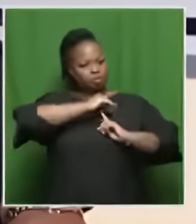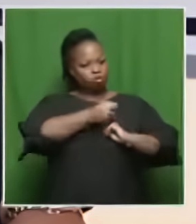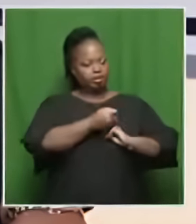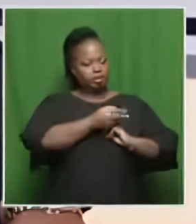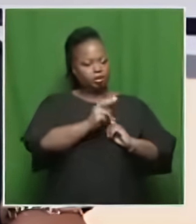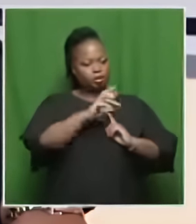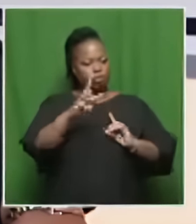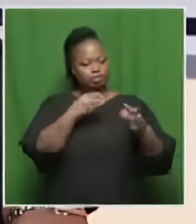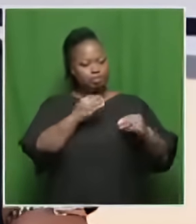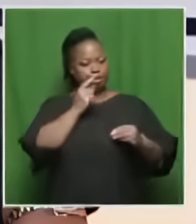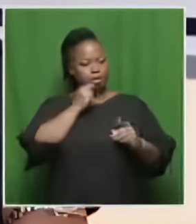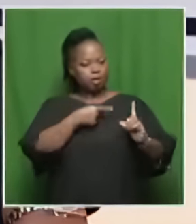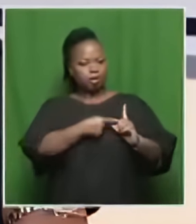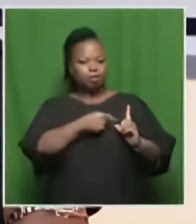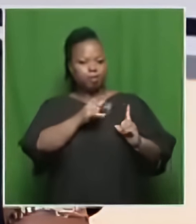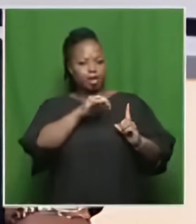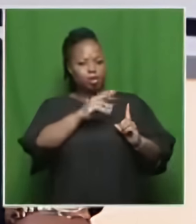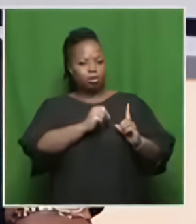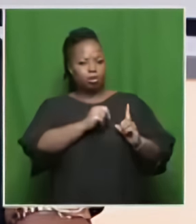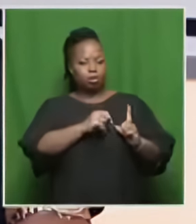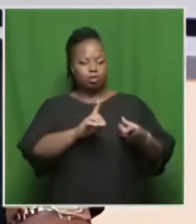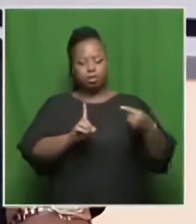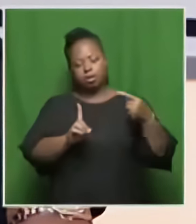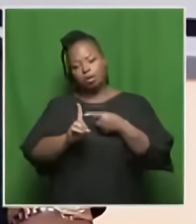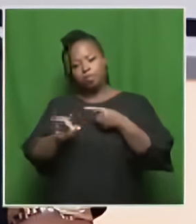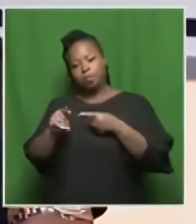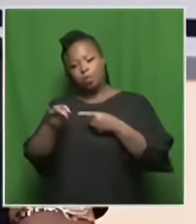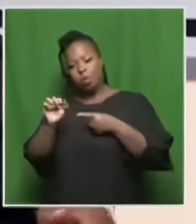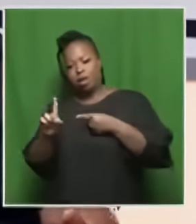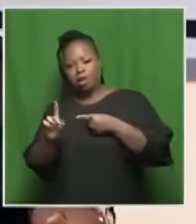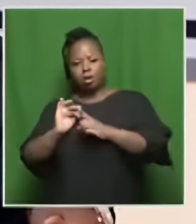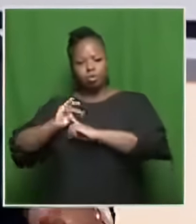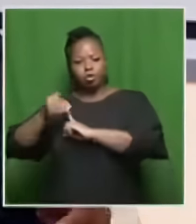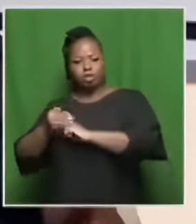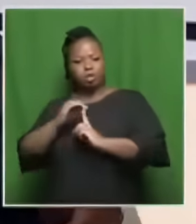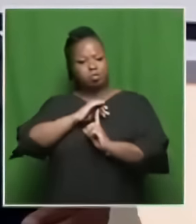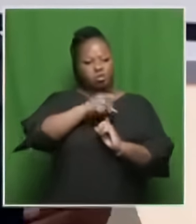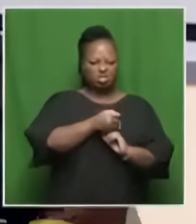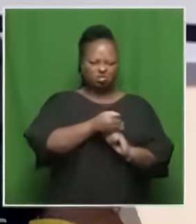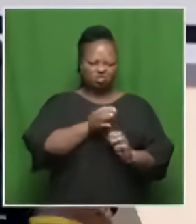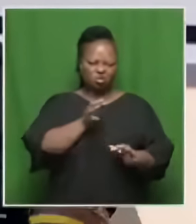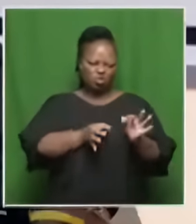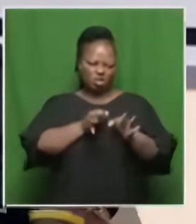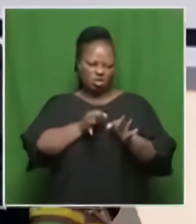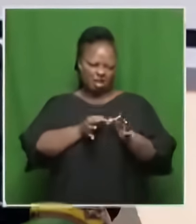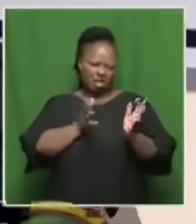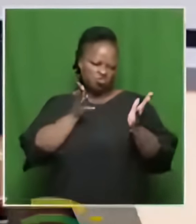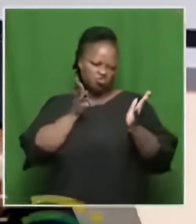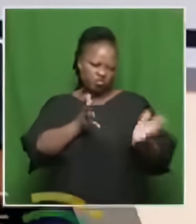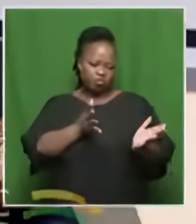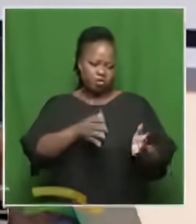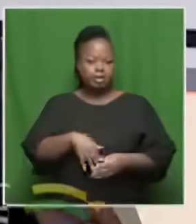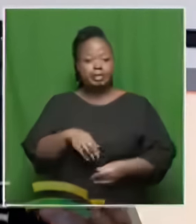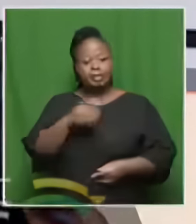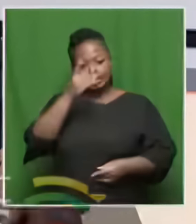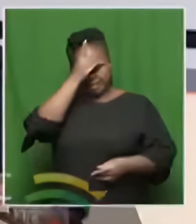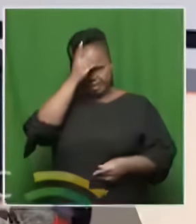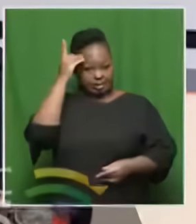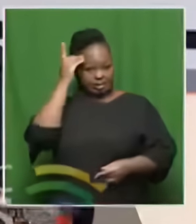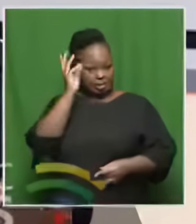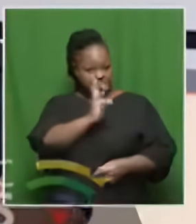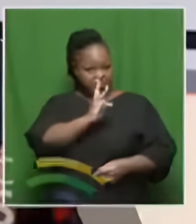Northwest businessman Brown Mokhotsi and private investigator Paul O'Sullivan is essentially political protection. Now, Didiza